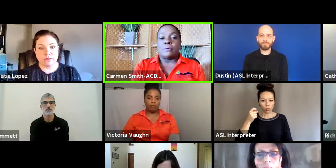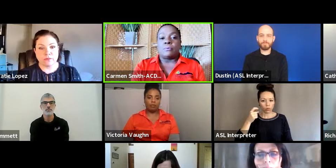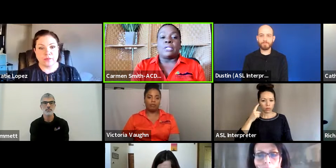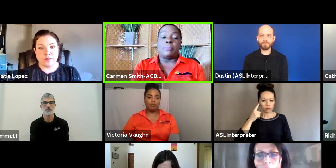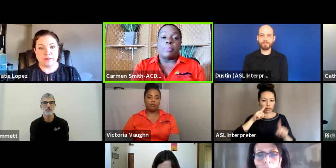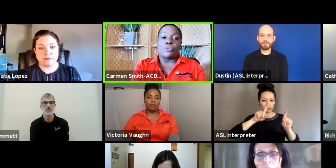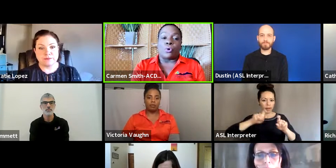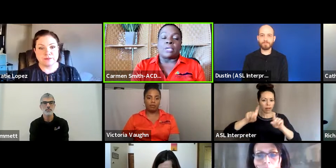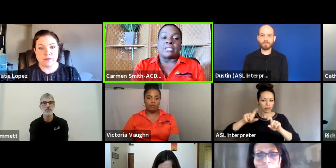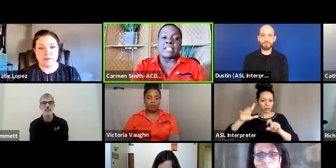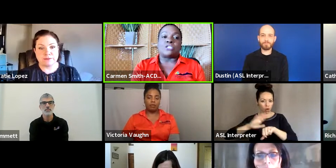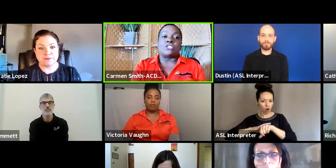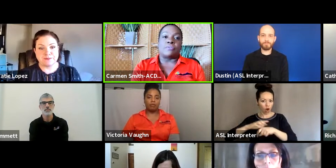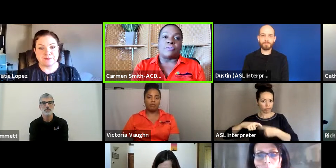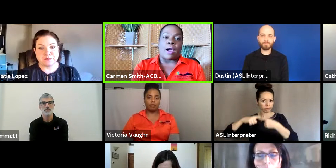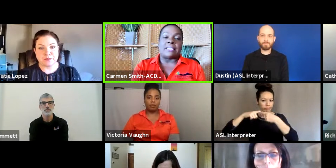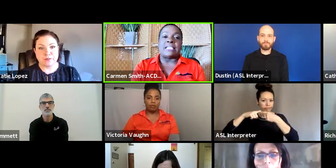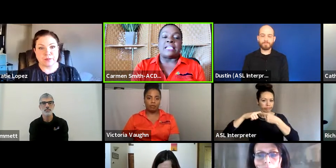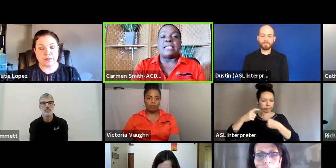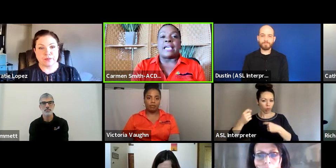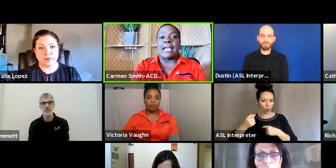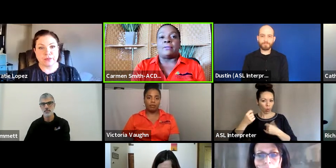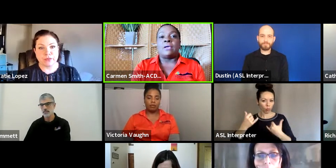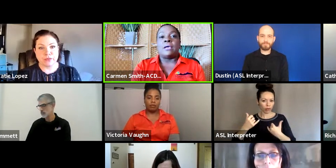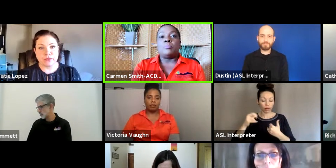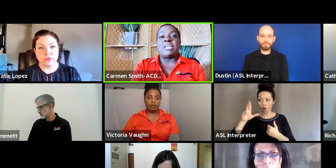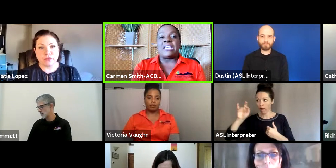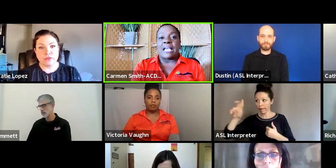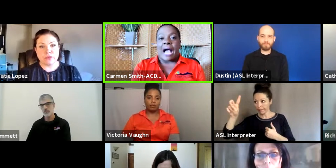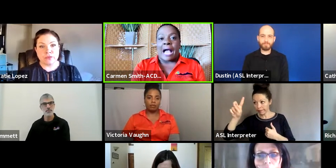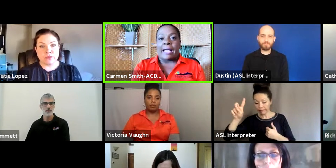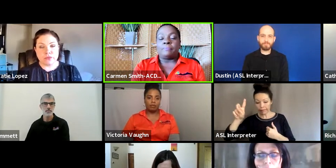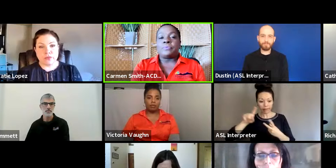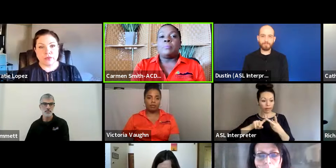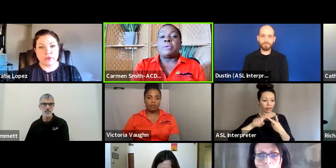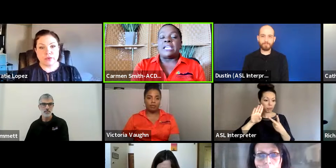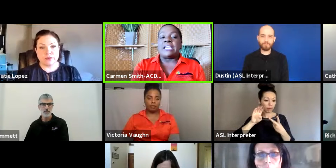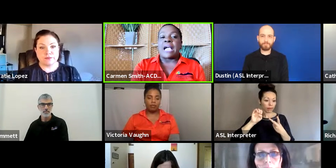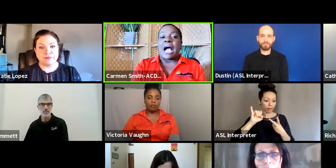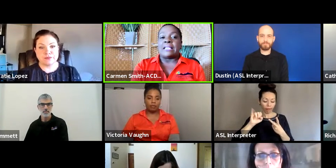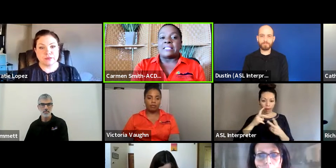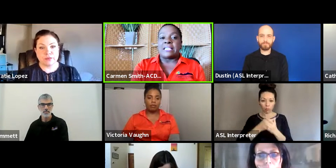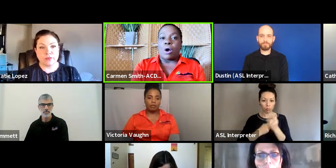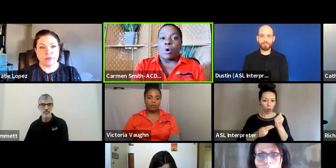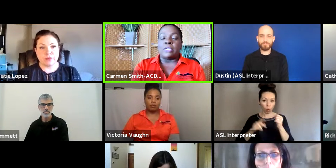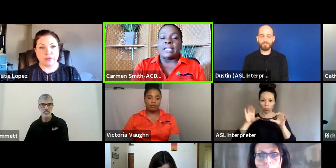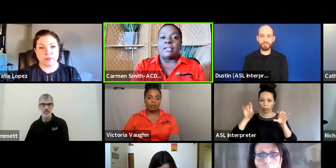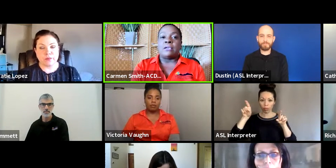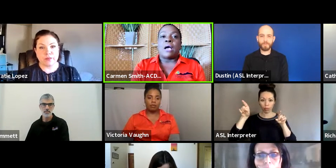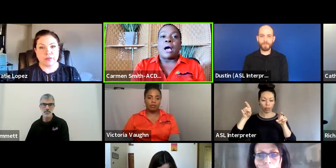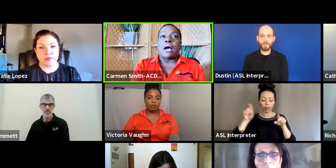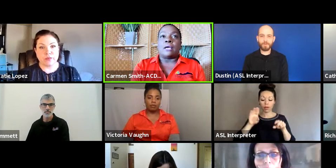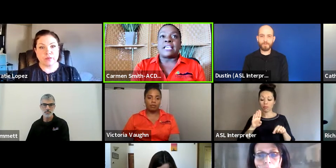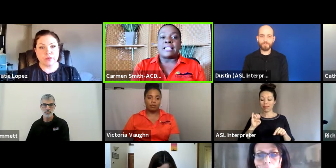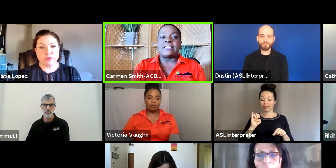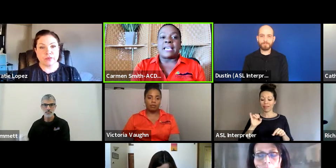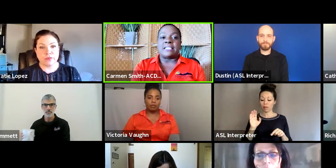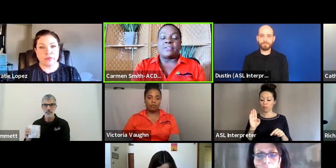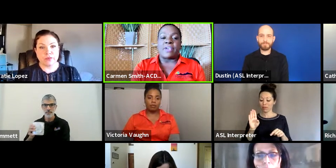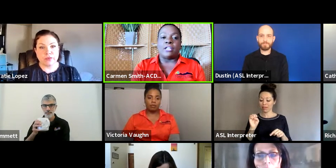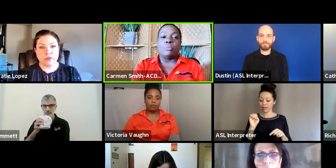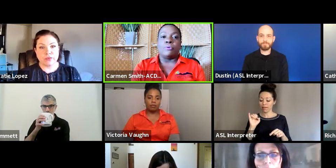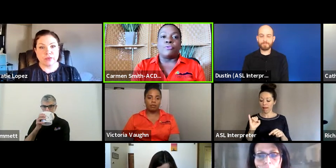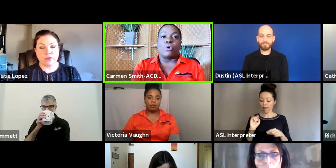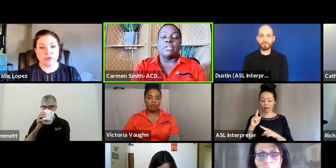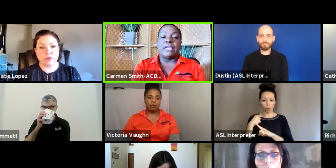tests from really both organizations of RID and BEI. BEI is the only